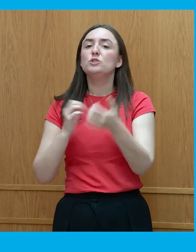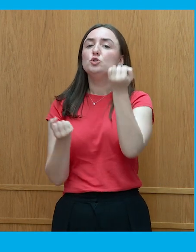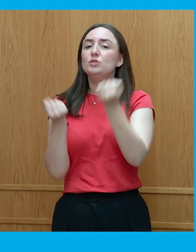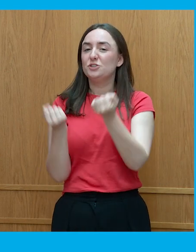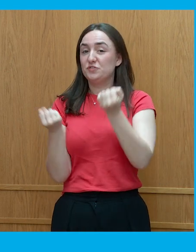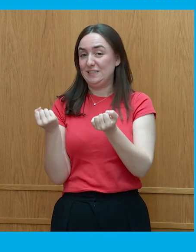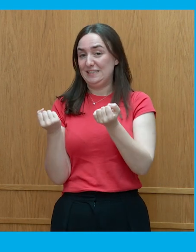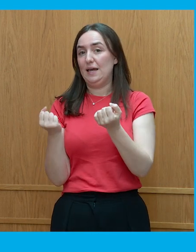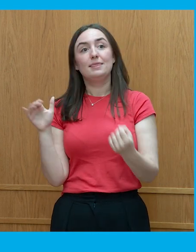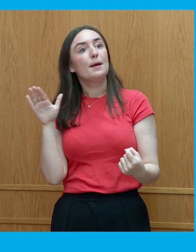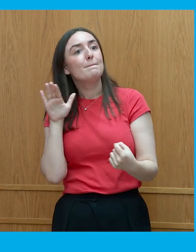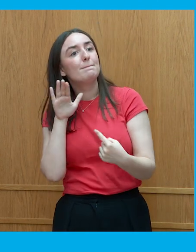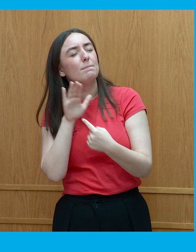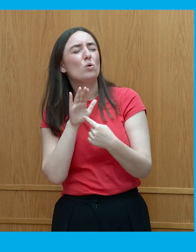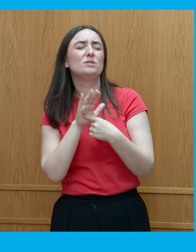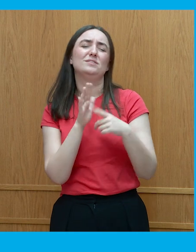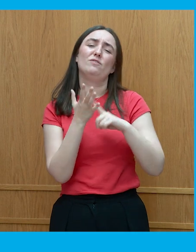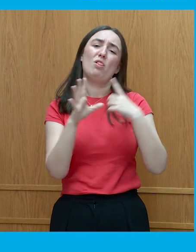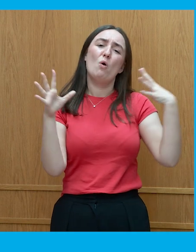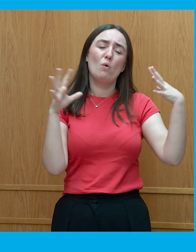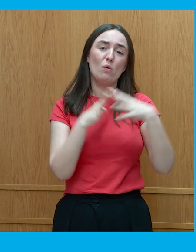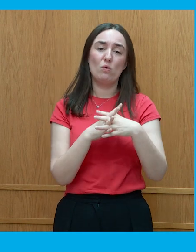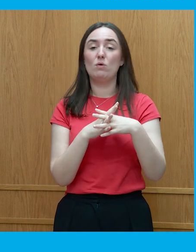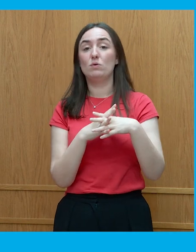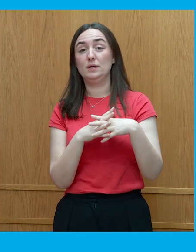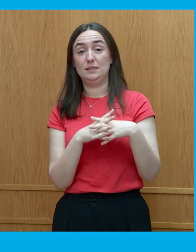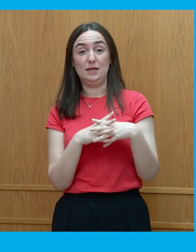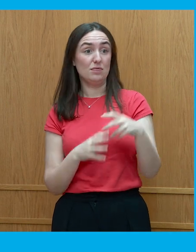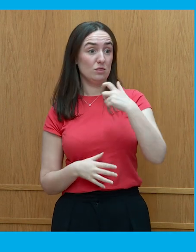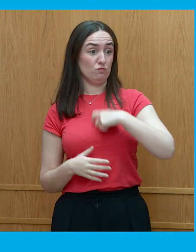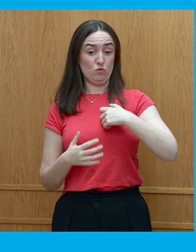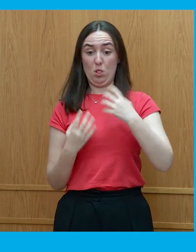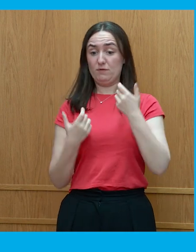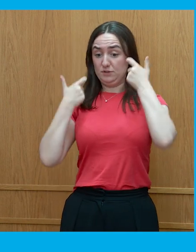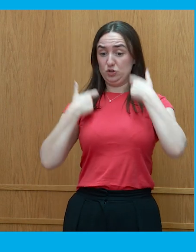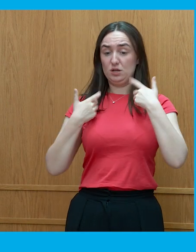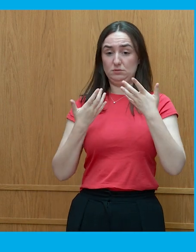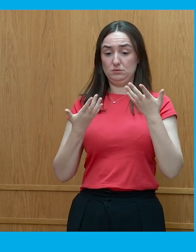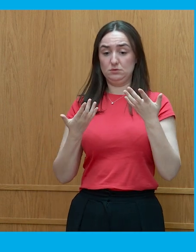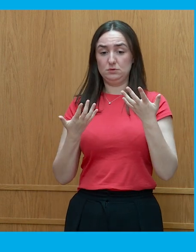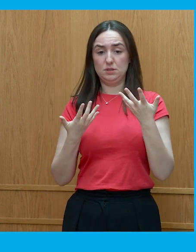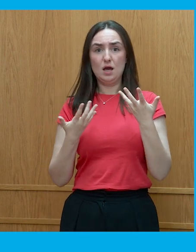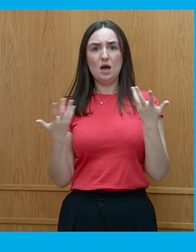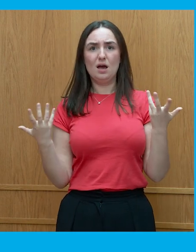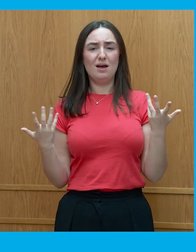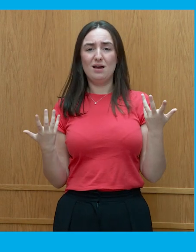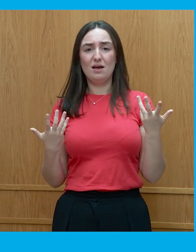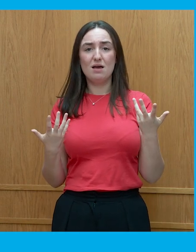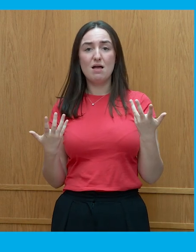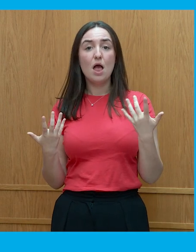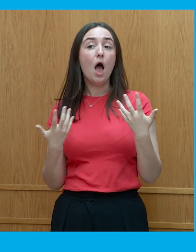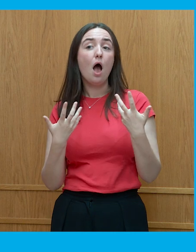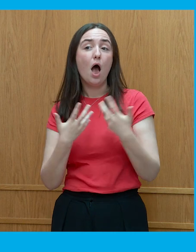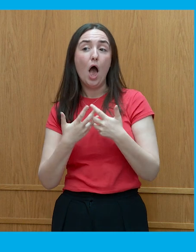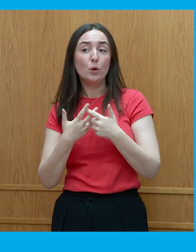the importance of the rule of law and the role of the judiciary, how can you keep it out of politics